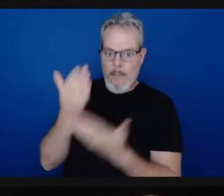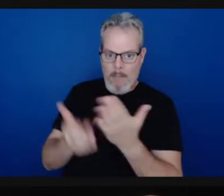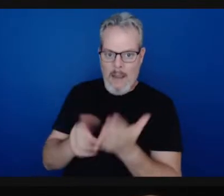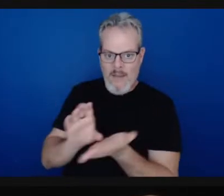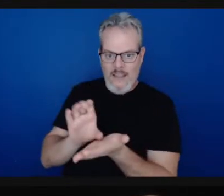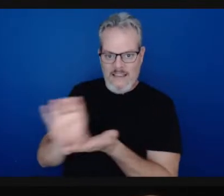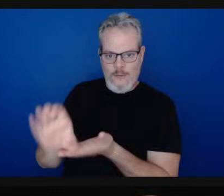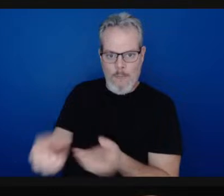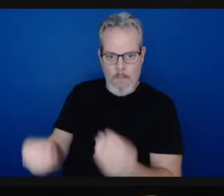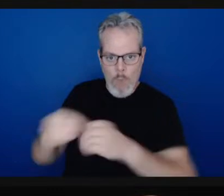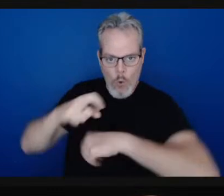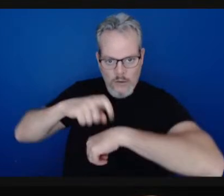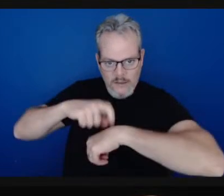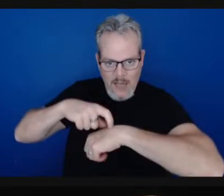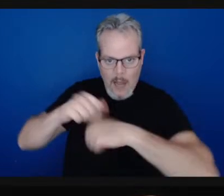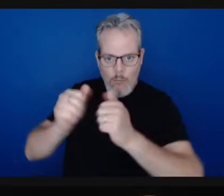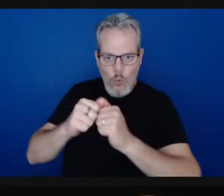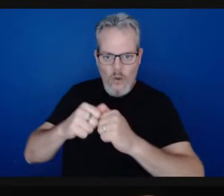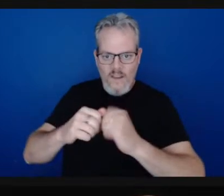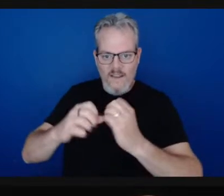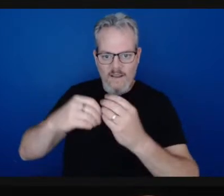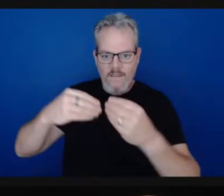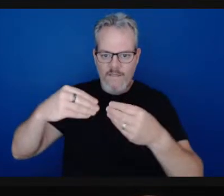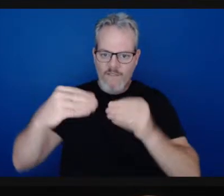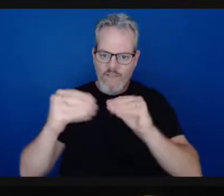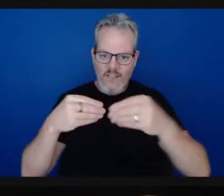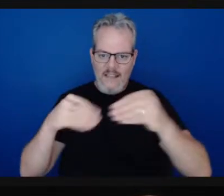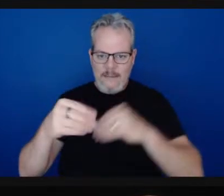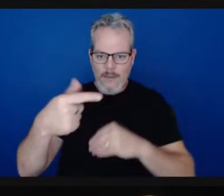money with flexible gas connections,